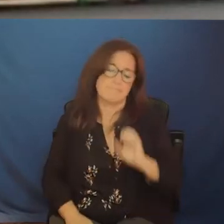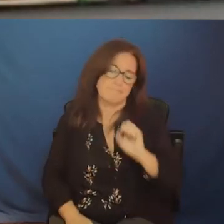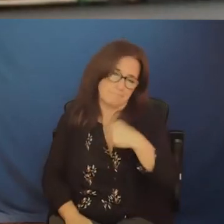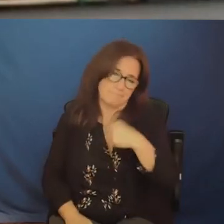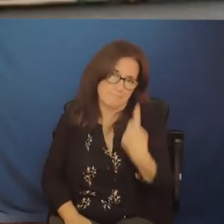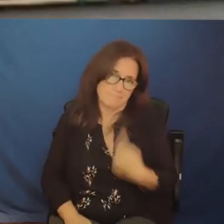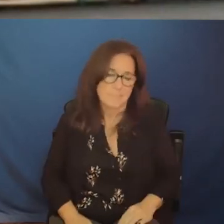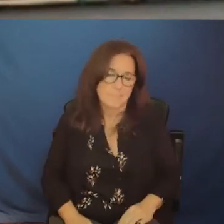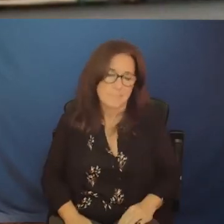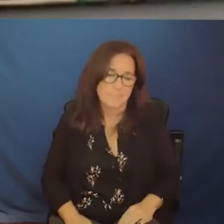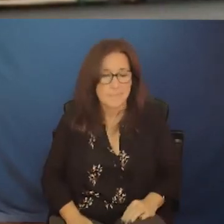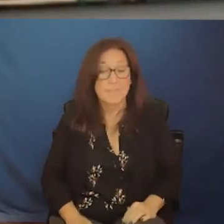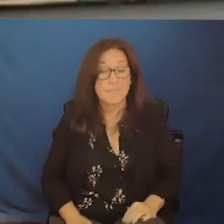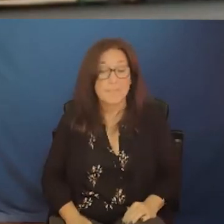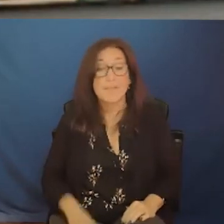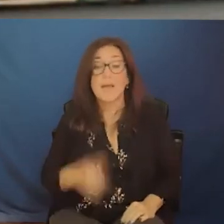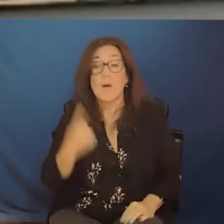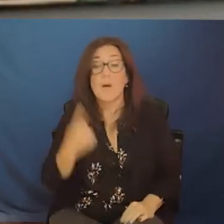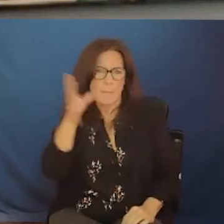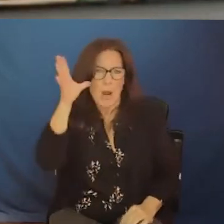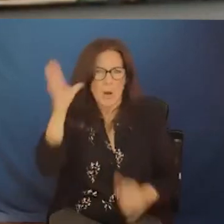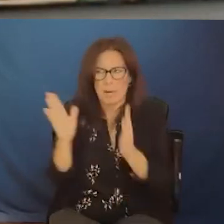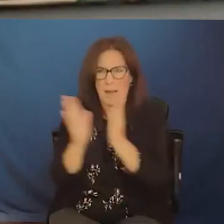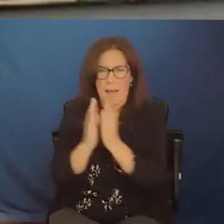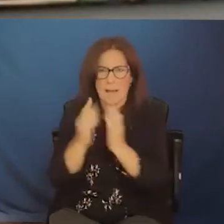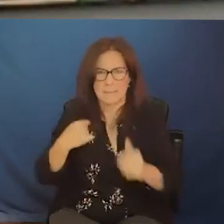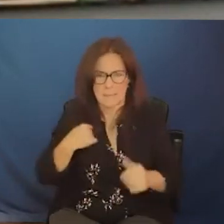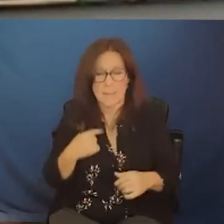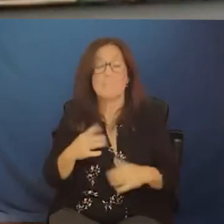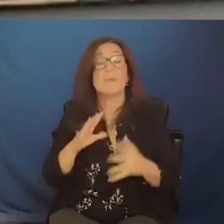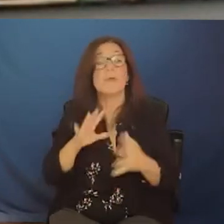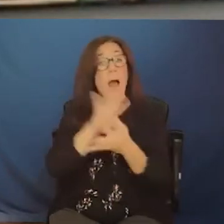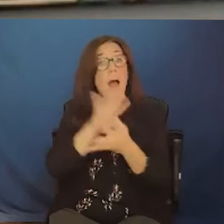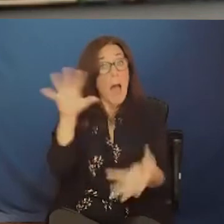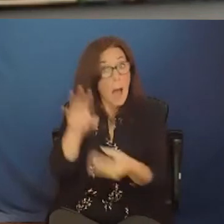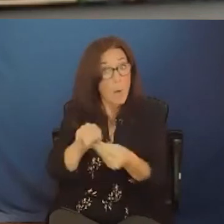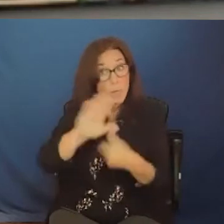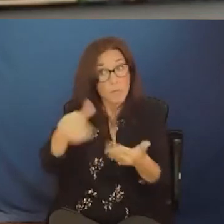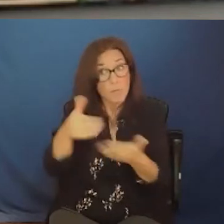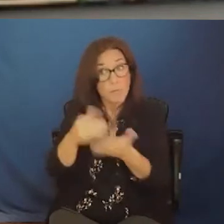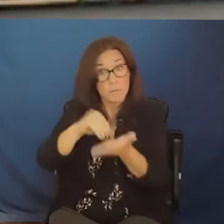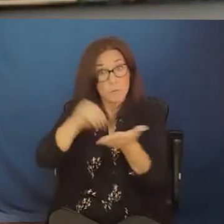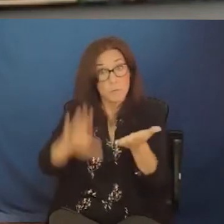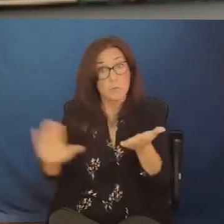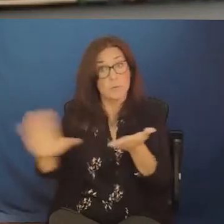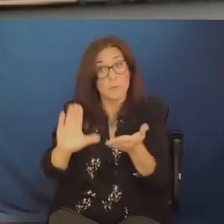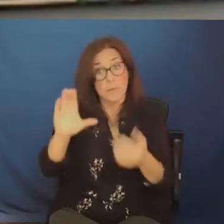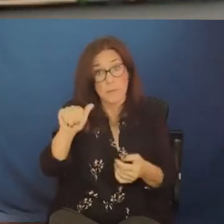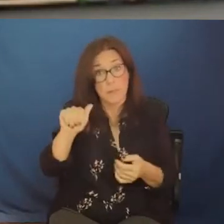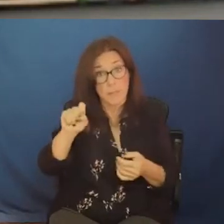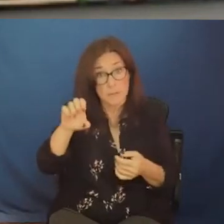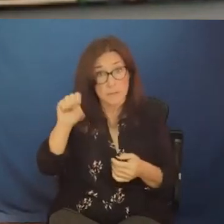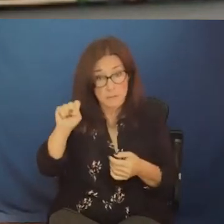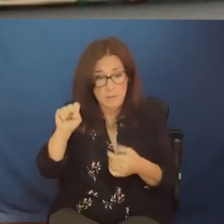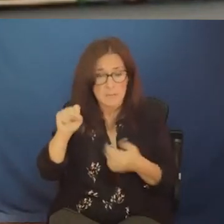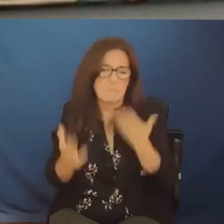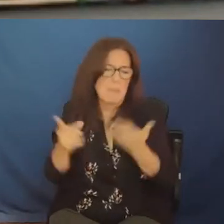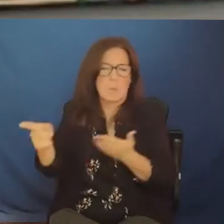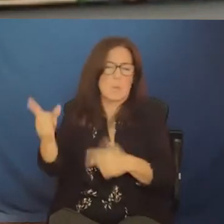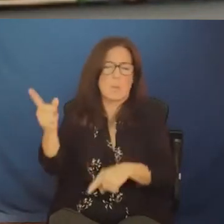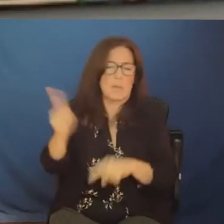asked me this, of the student cases, and again, I recognize through HIPAA, maybe you can't answer this,